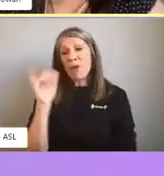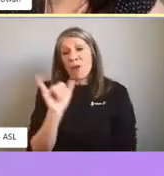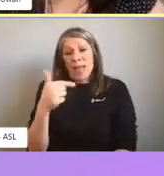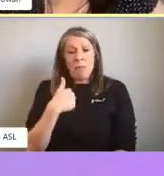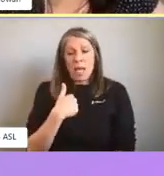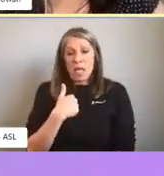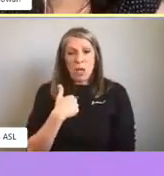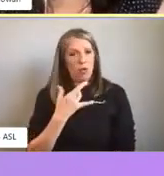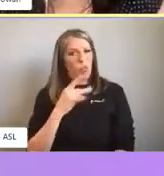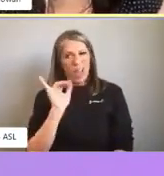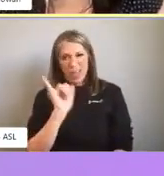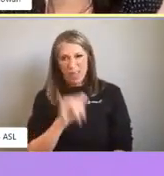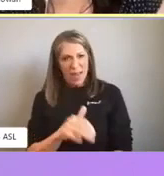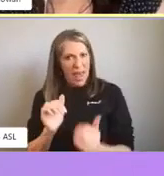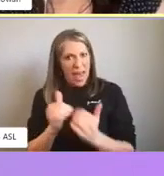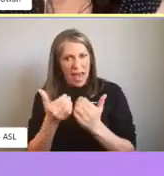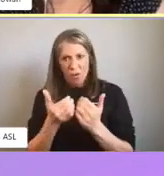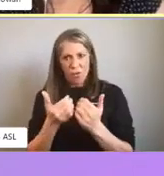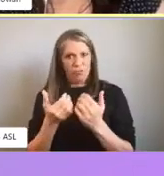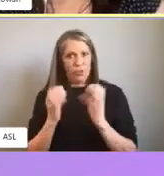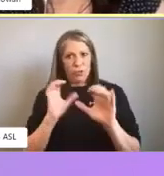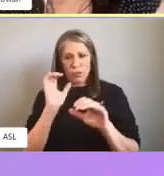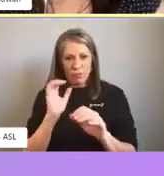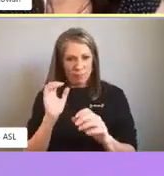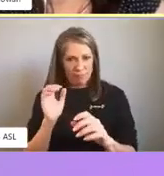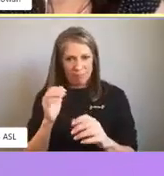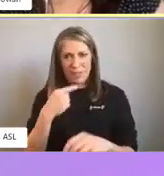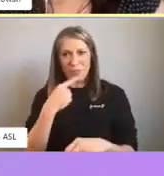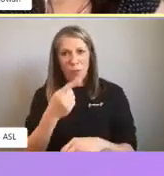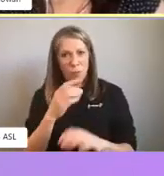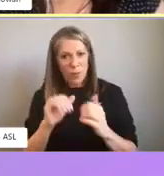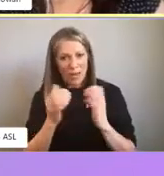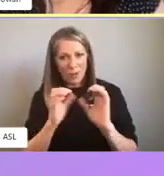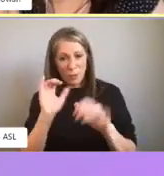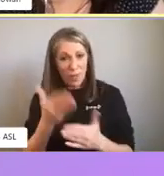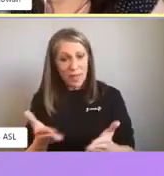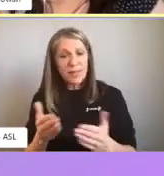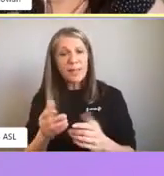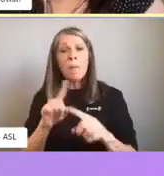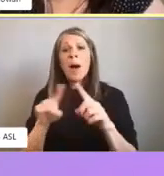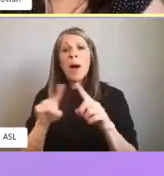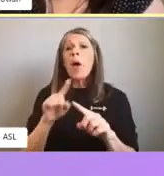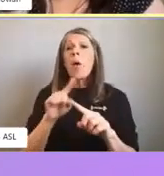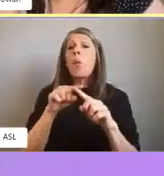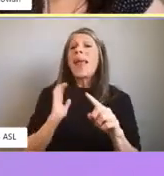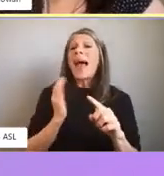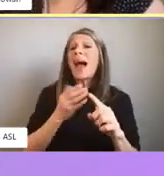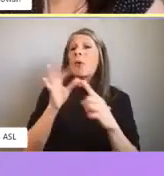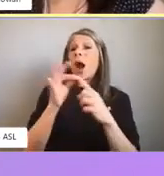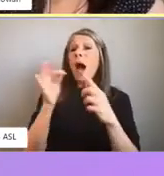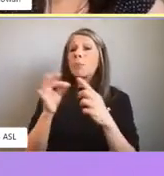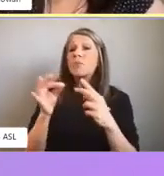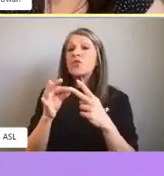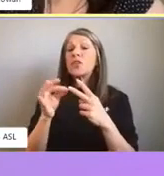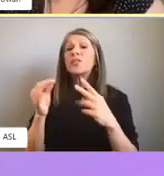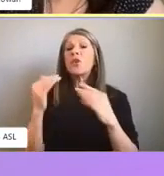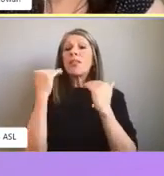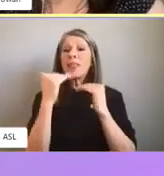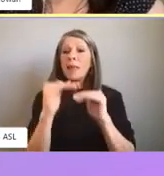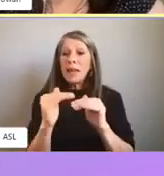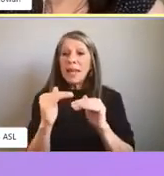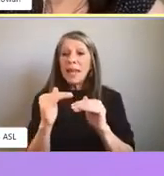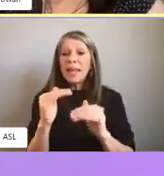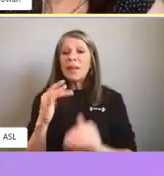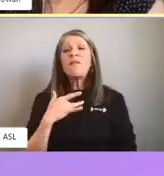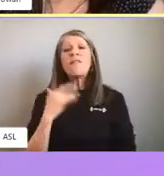told what to do or how to do things. But it seems that when our options are limited, it feels like we only have